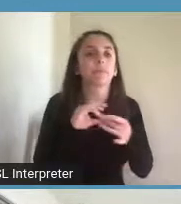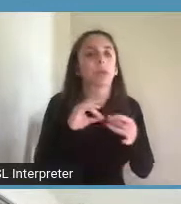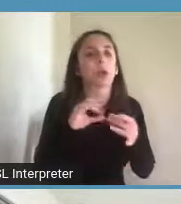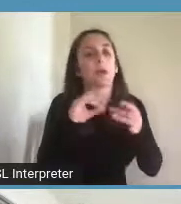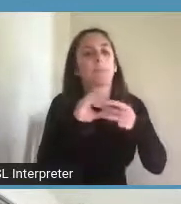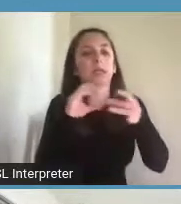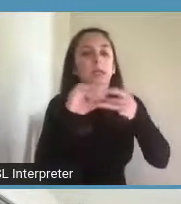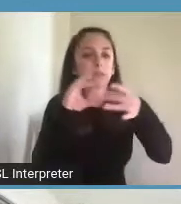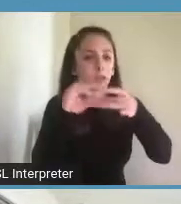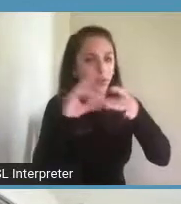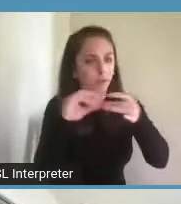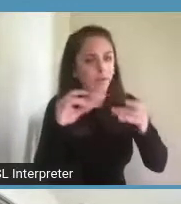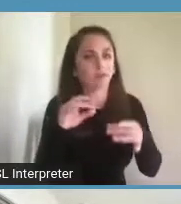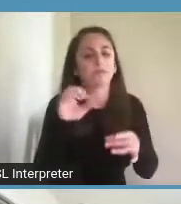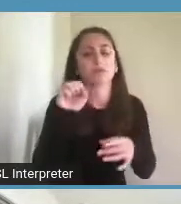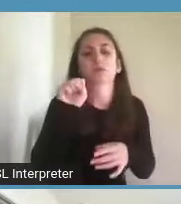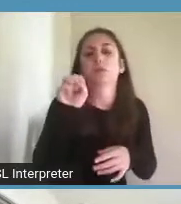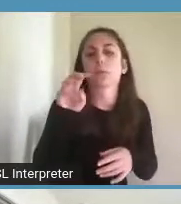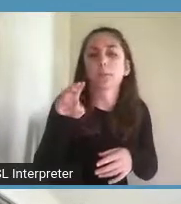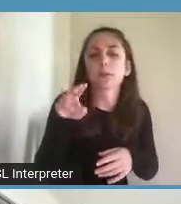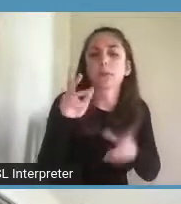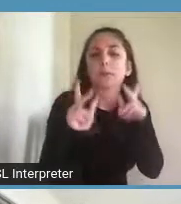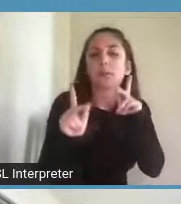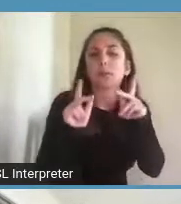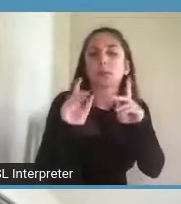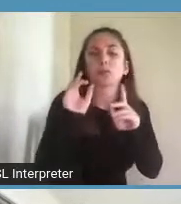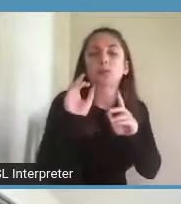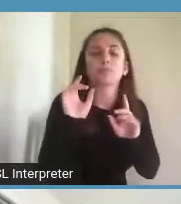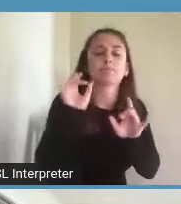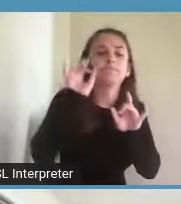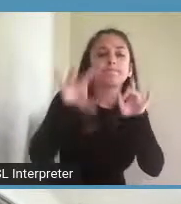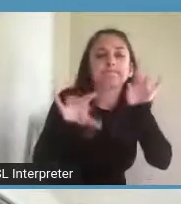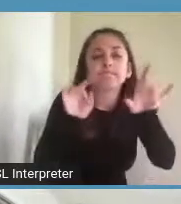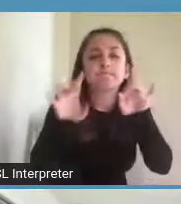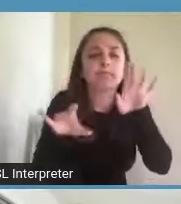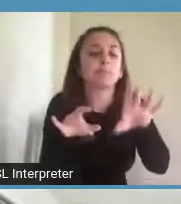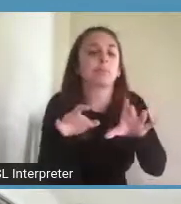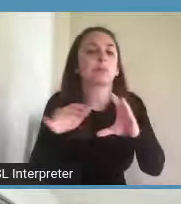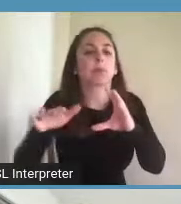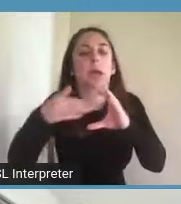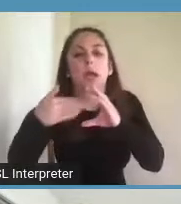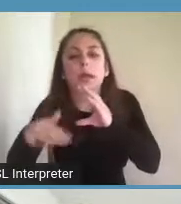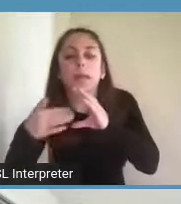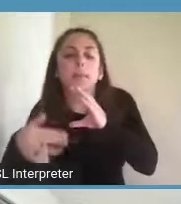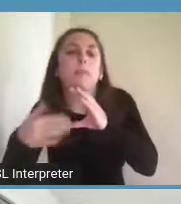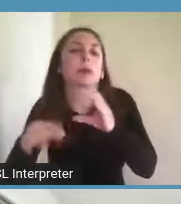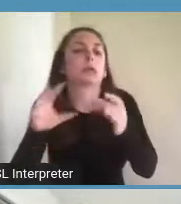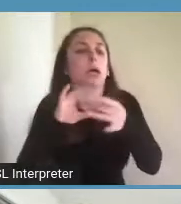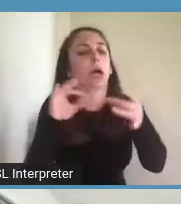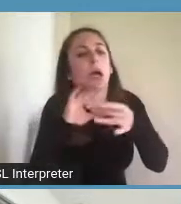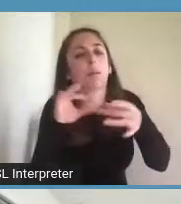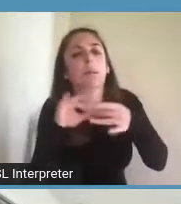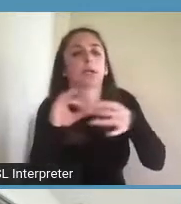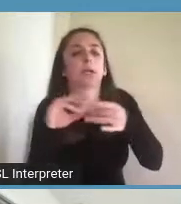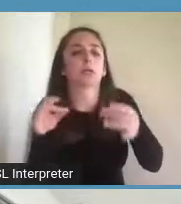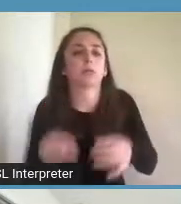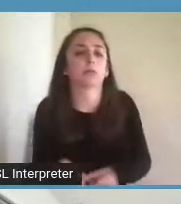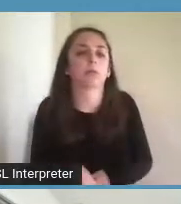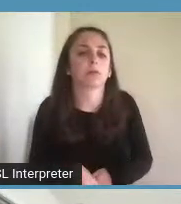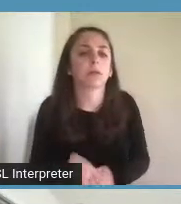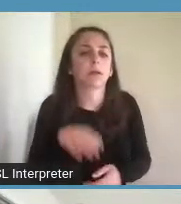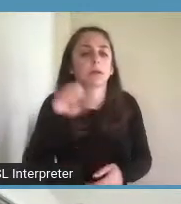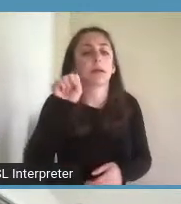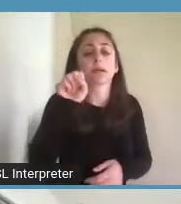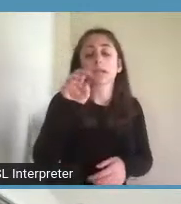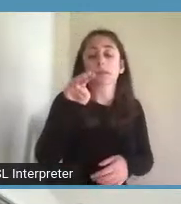saying on social? What are they telling you in your contact us emails? What are they commenting on your surveys? If you're doing SMS, how are they